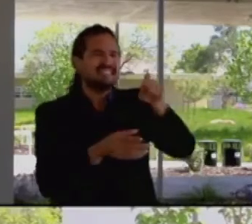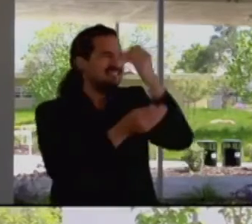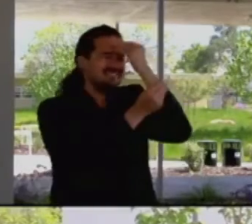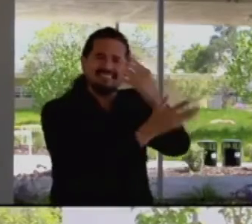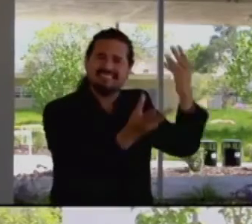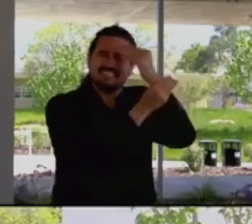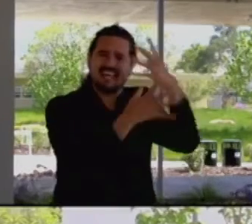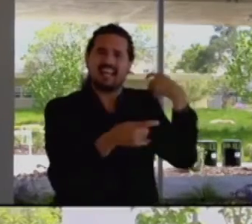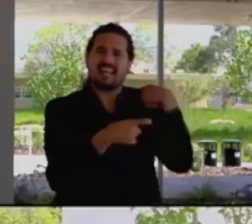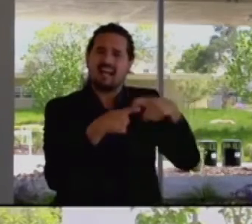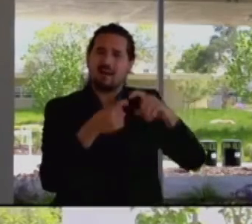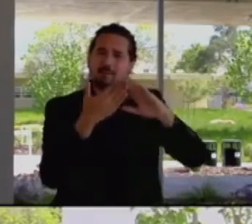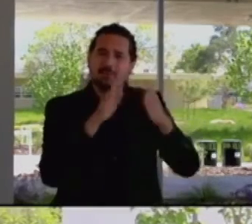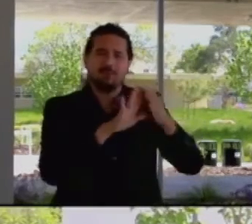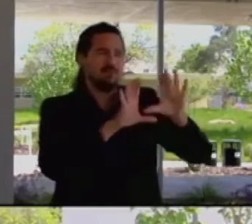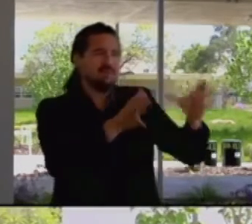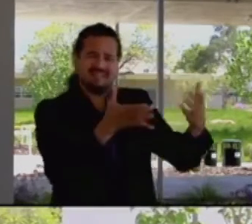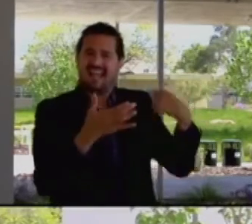all the way through